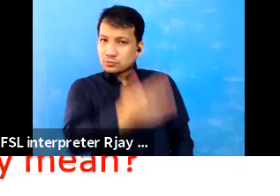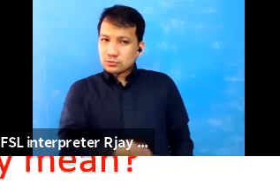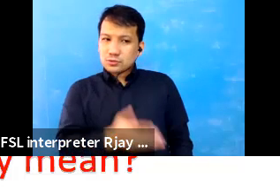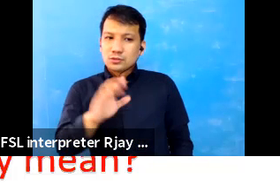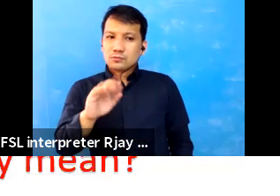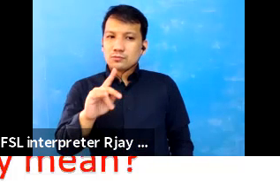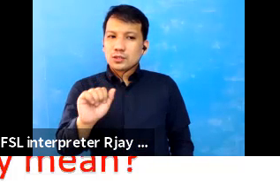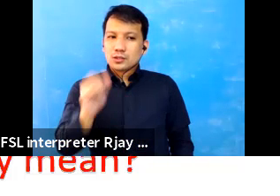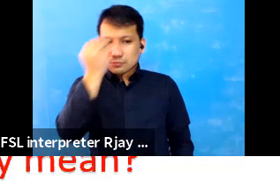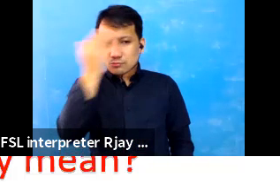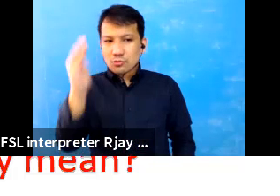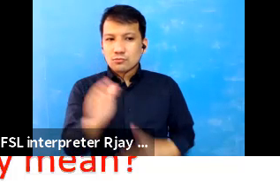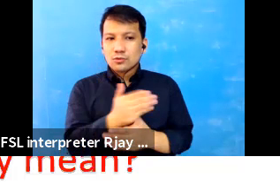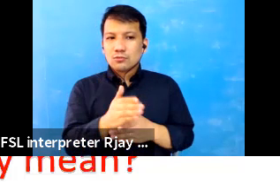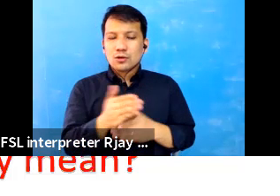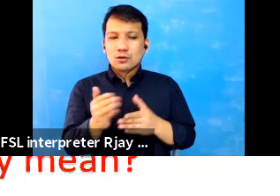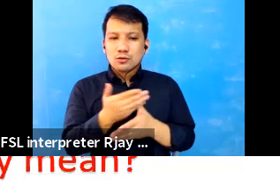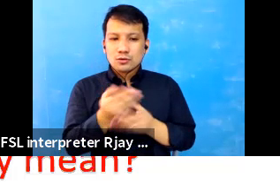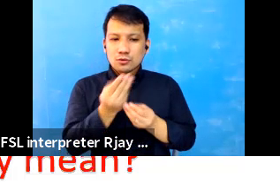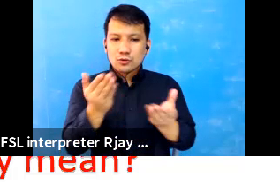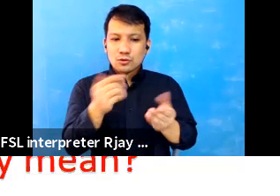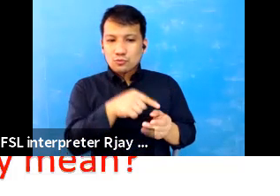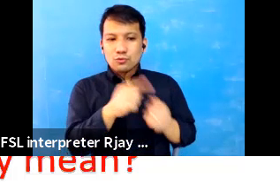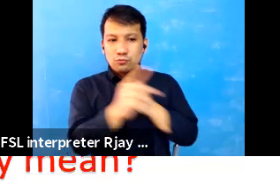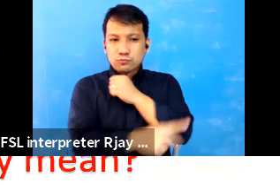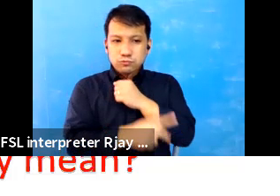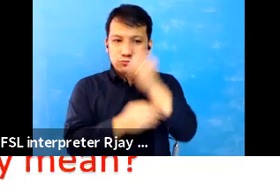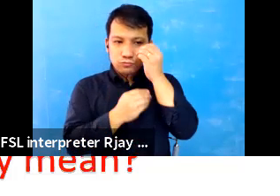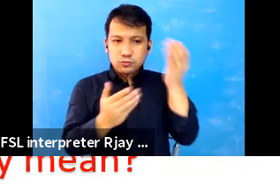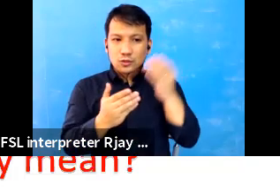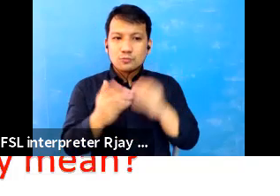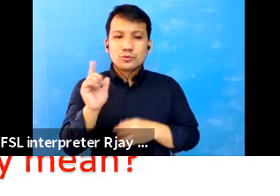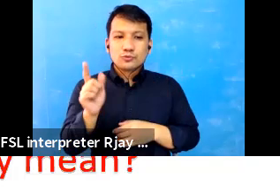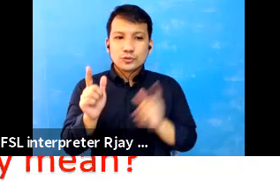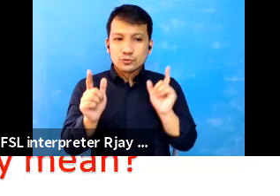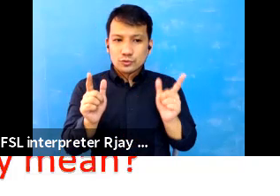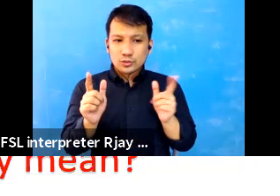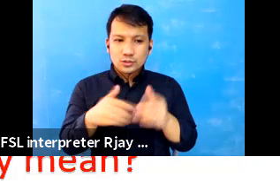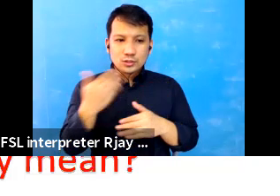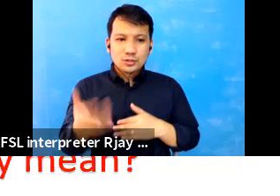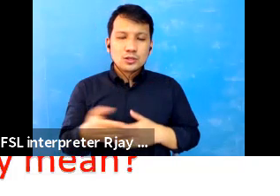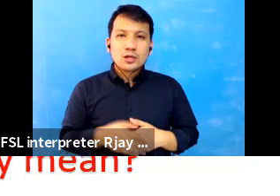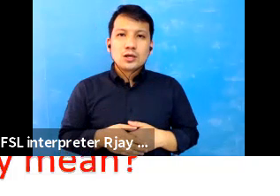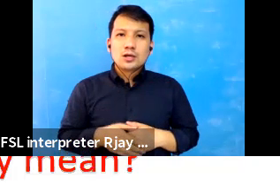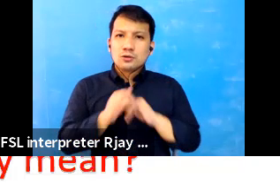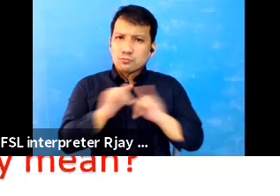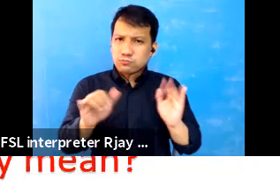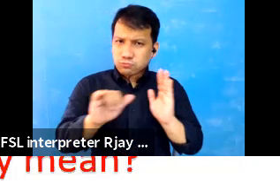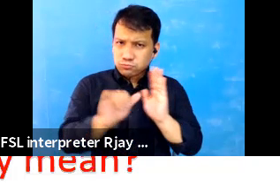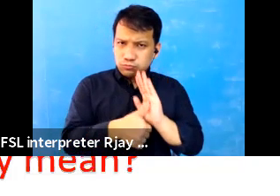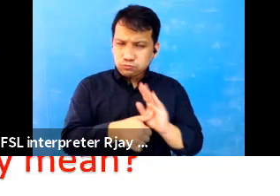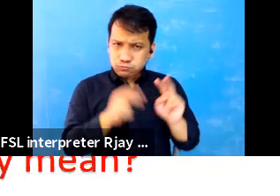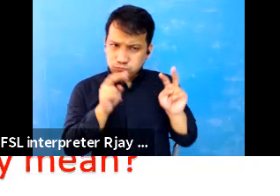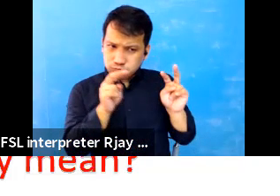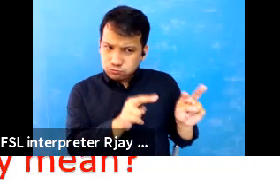province is simply because that province was supposed to be for 2020. But note, what I am saying is look at